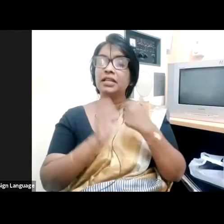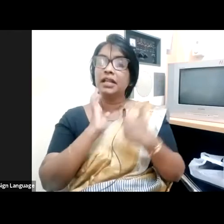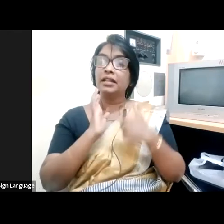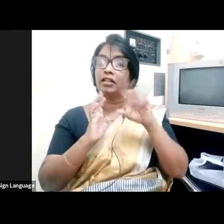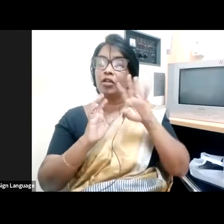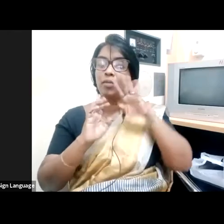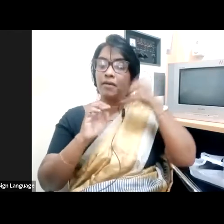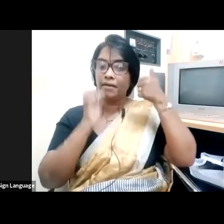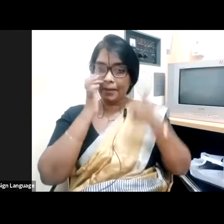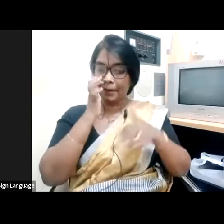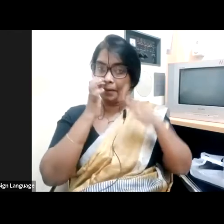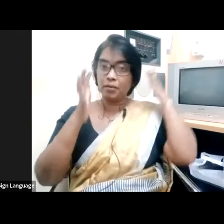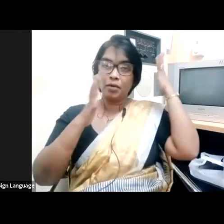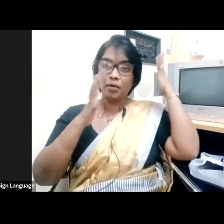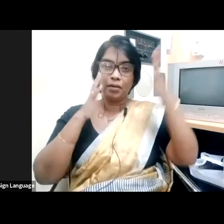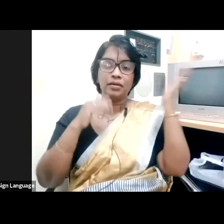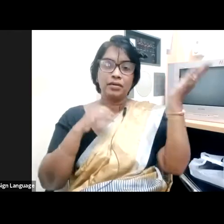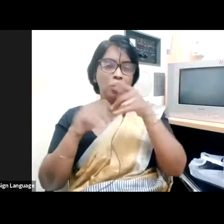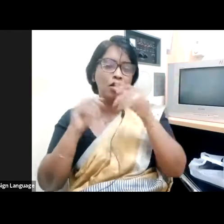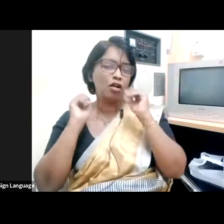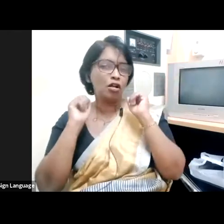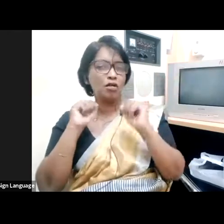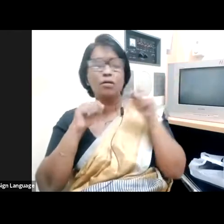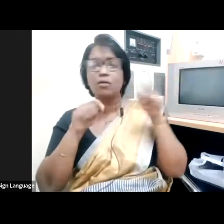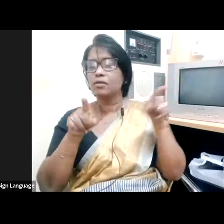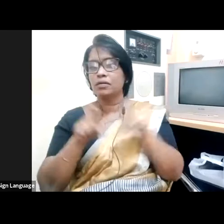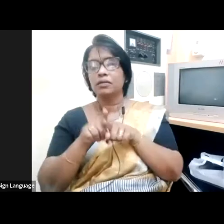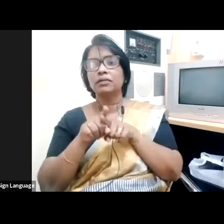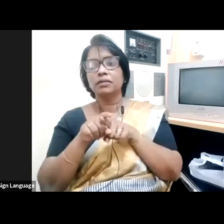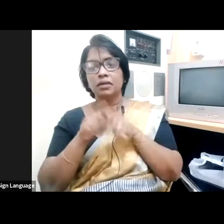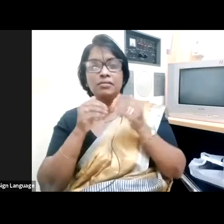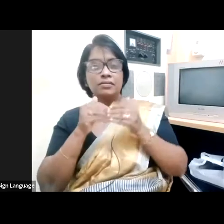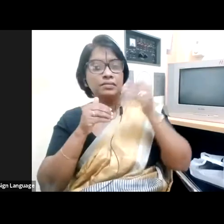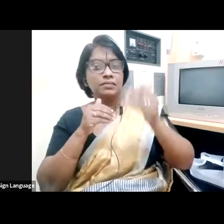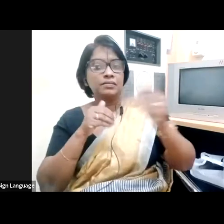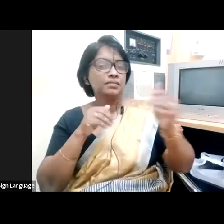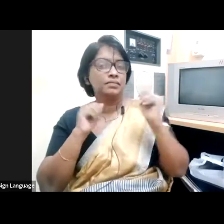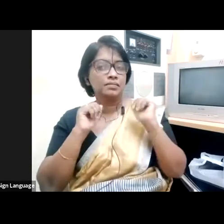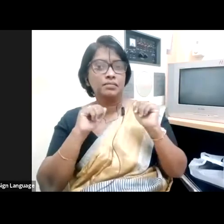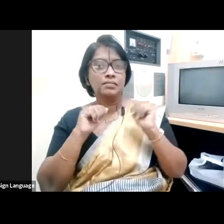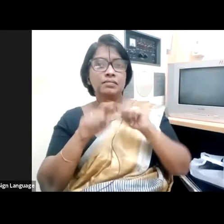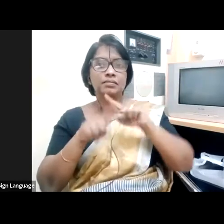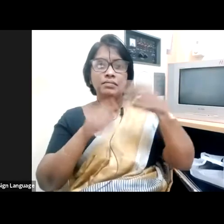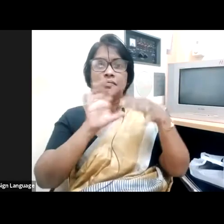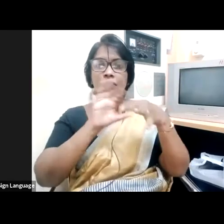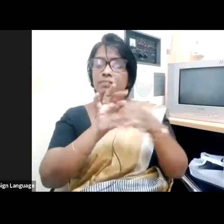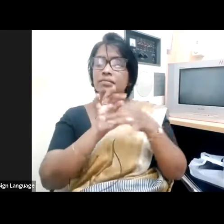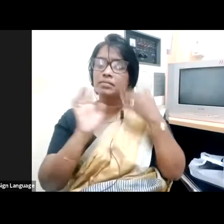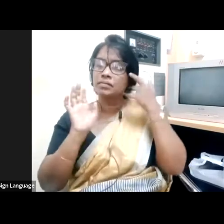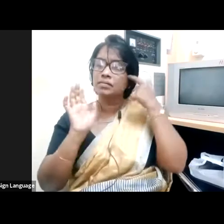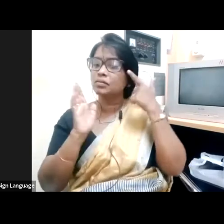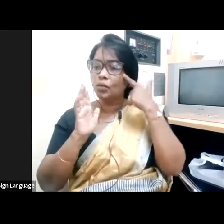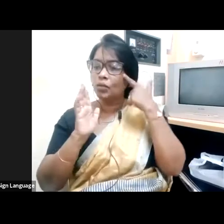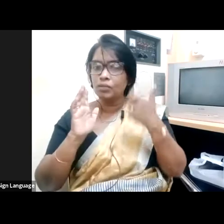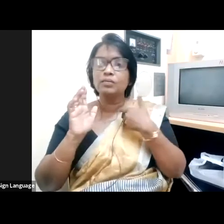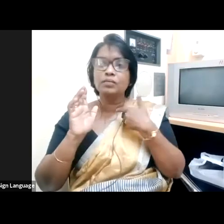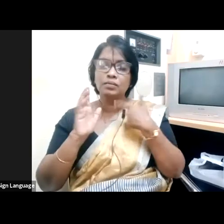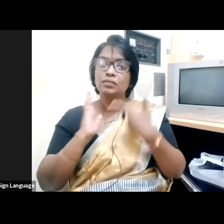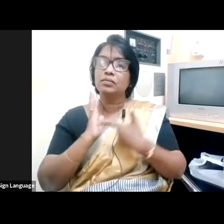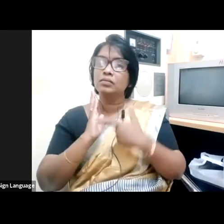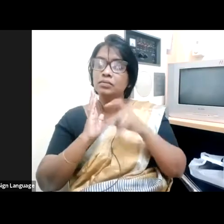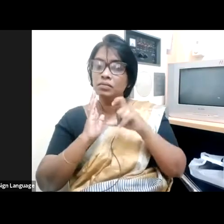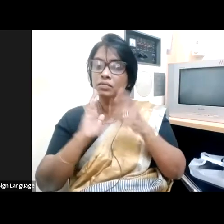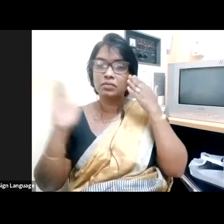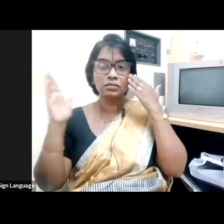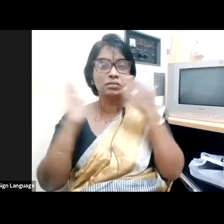we advance? Also, another thing is, we know that some of these technologies and some of our industries